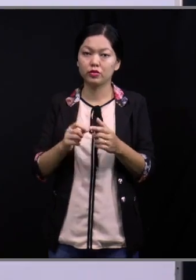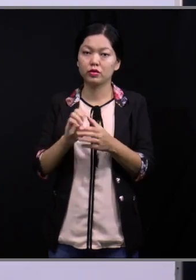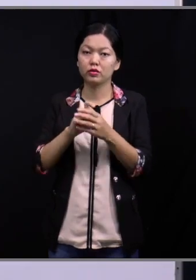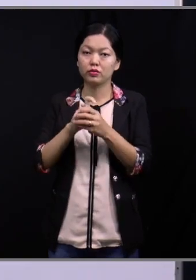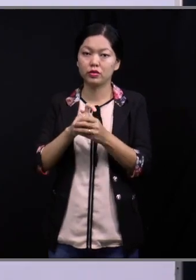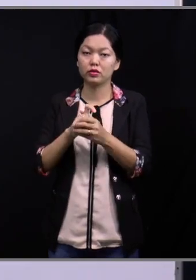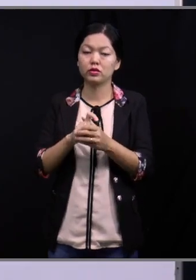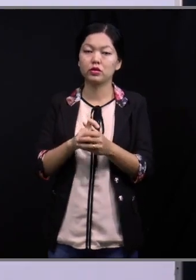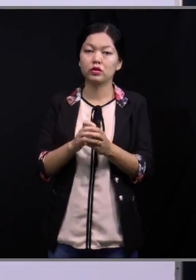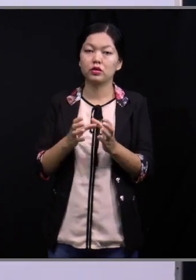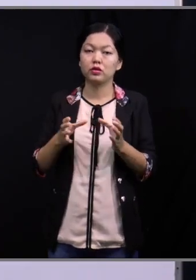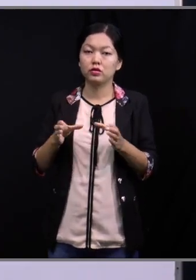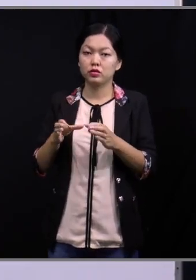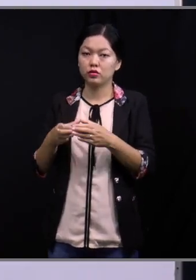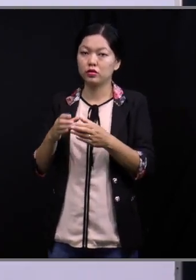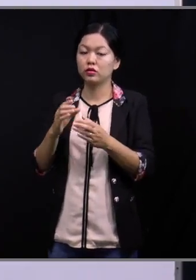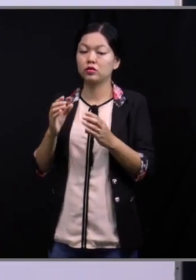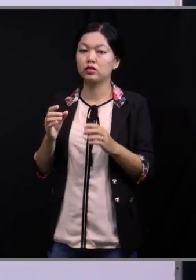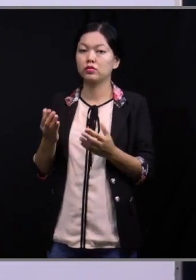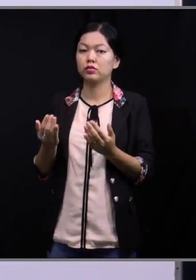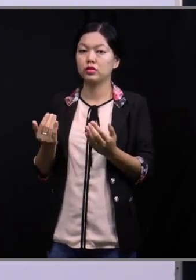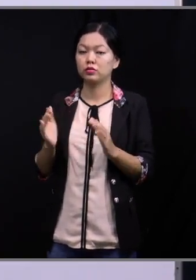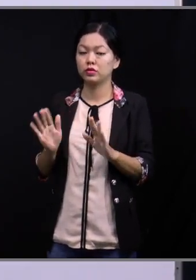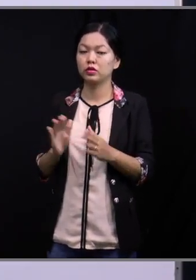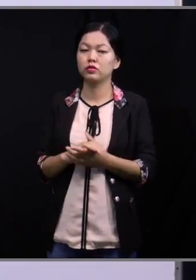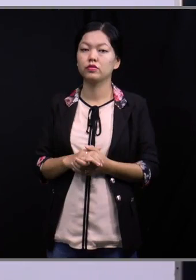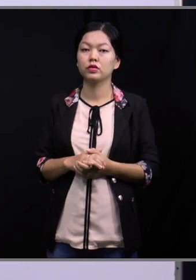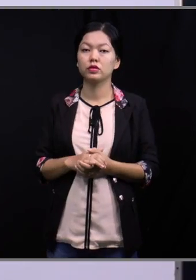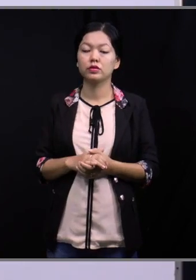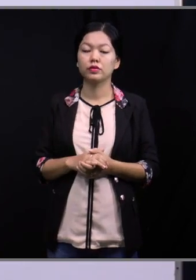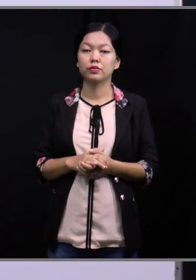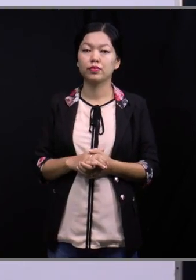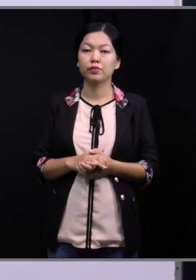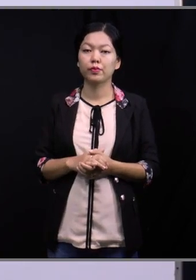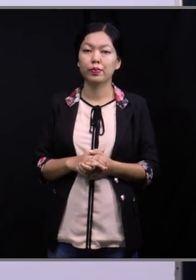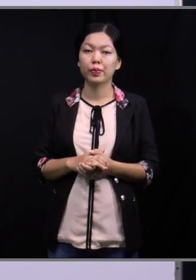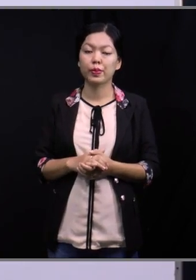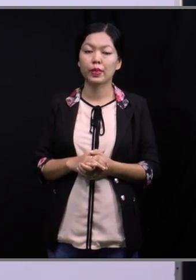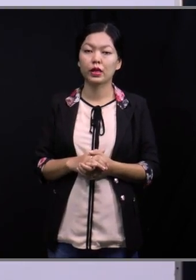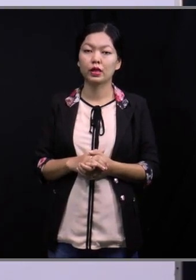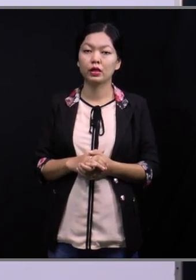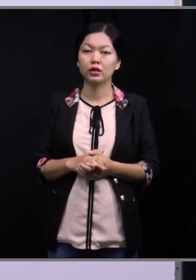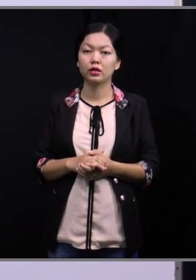tuberosum in case of potato and Solanum melongena in case of brinjal. So also